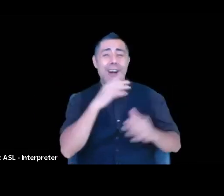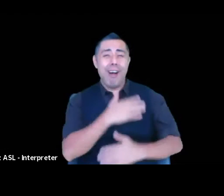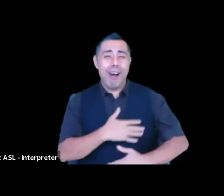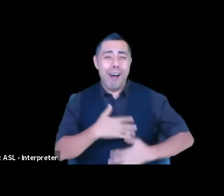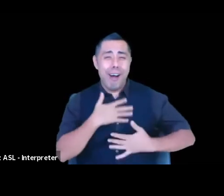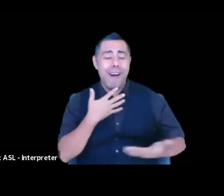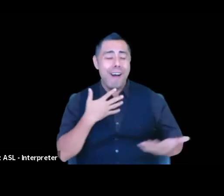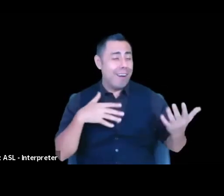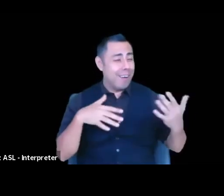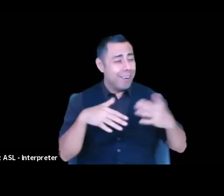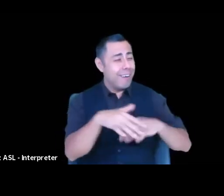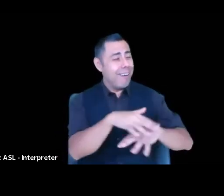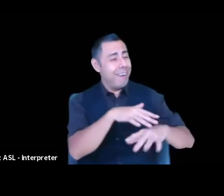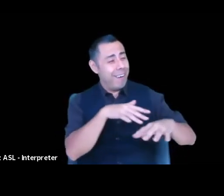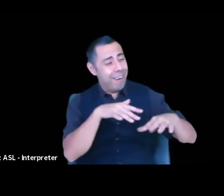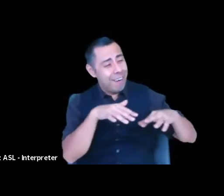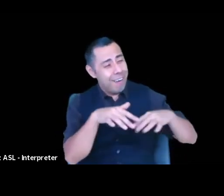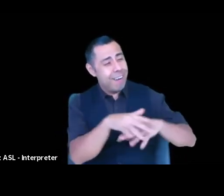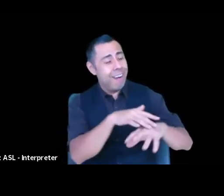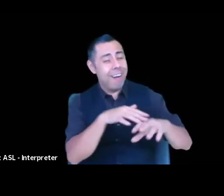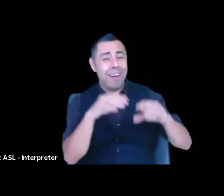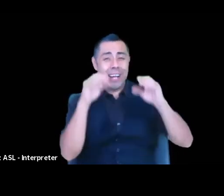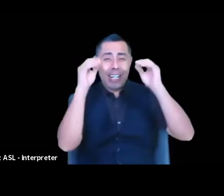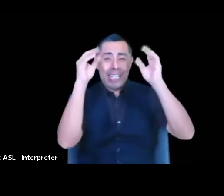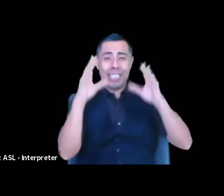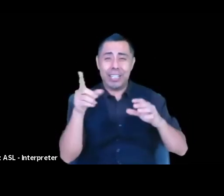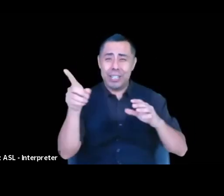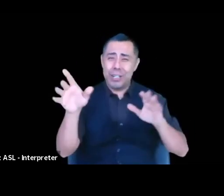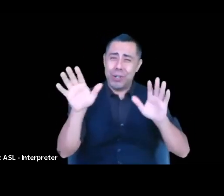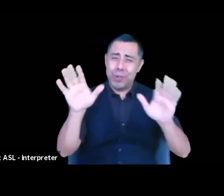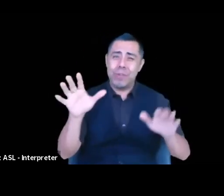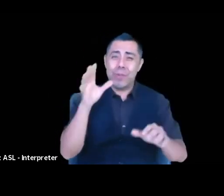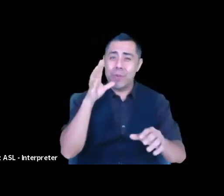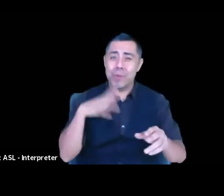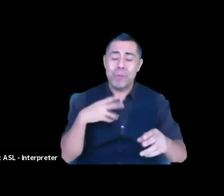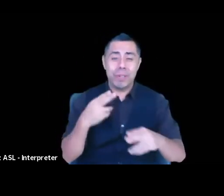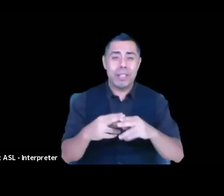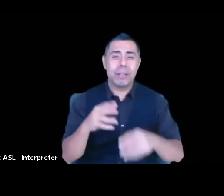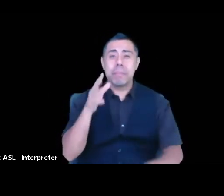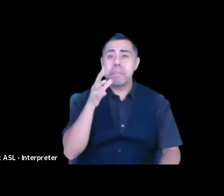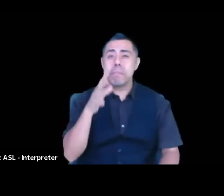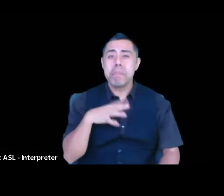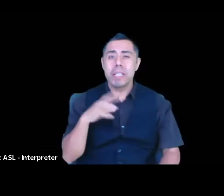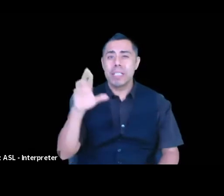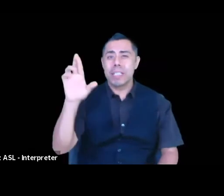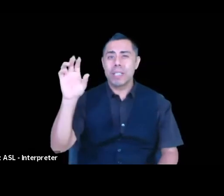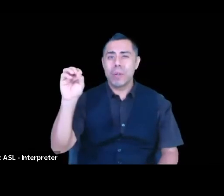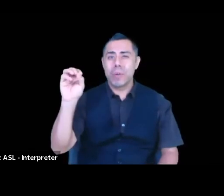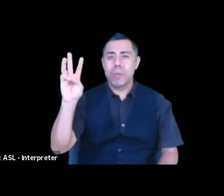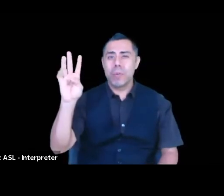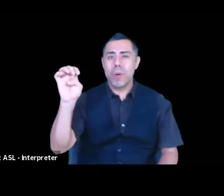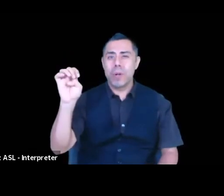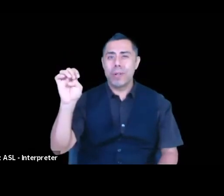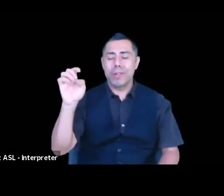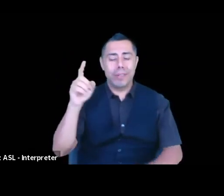And the teacher was just wonderful. Her name was Miss Rowe. Never forget her. And